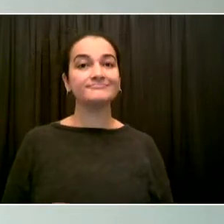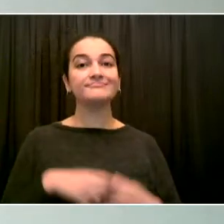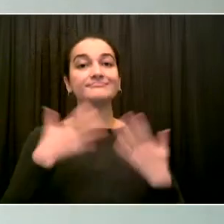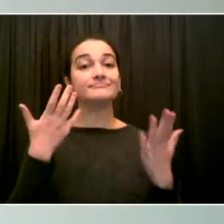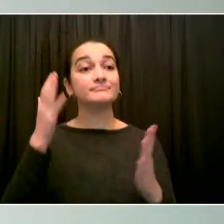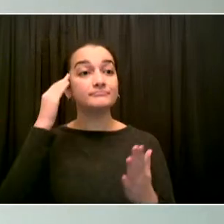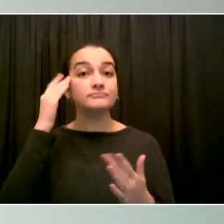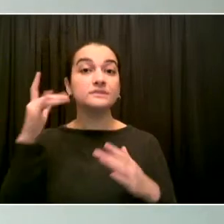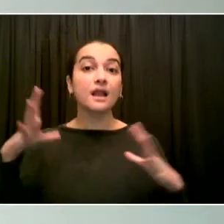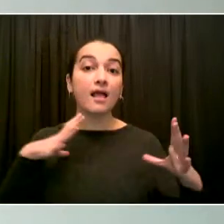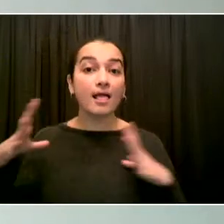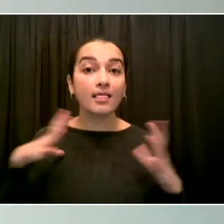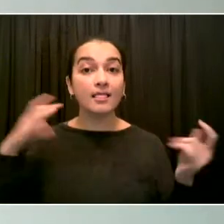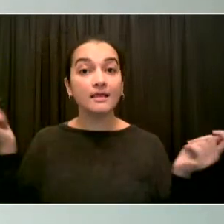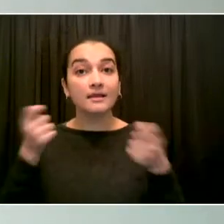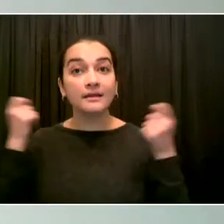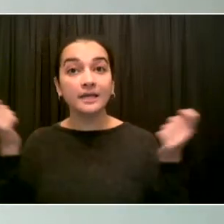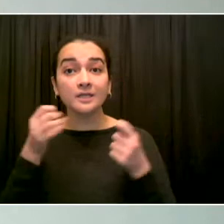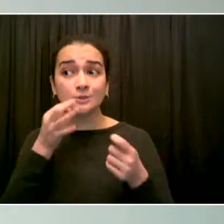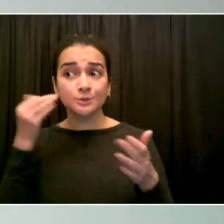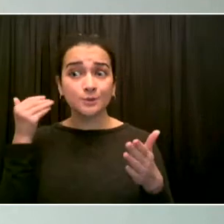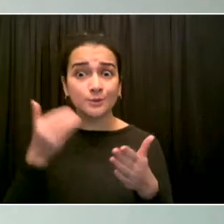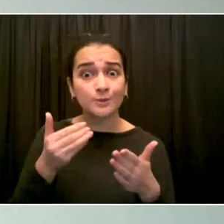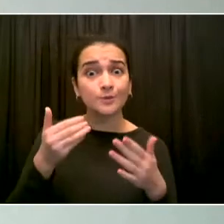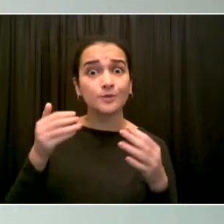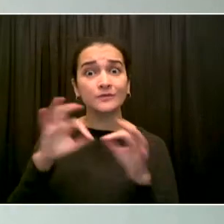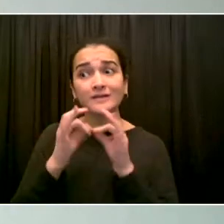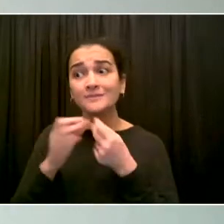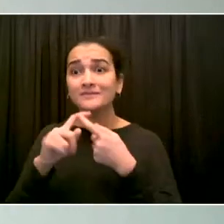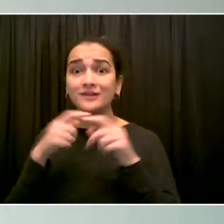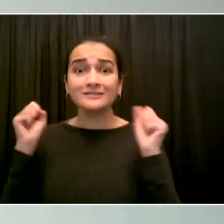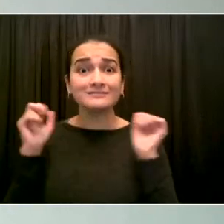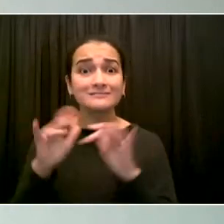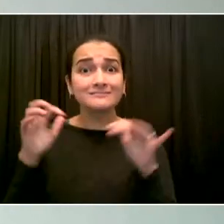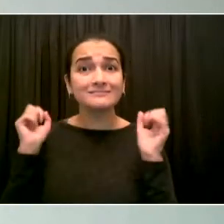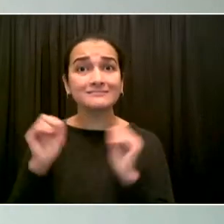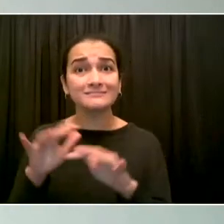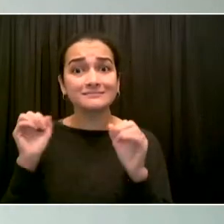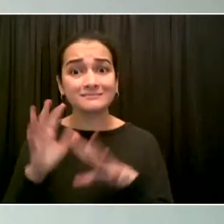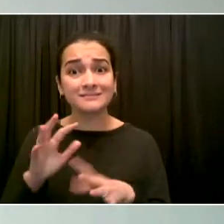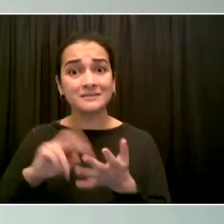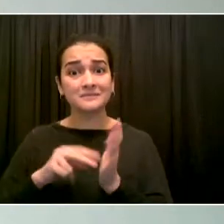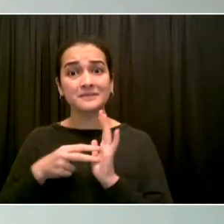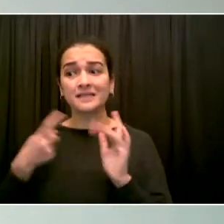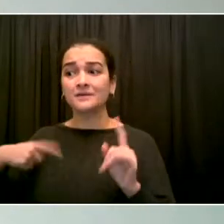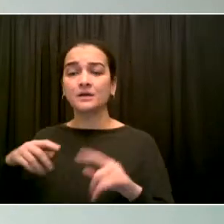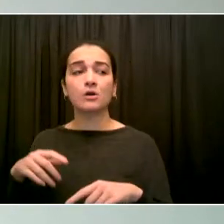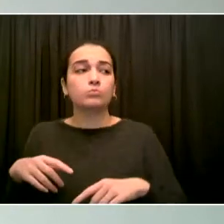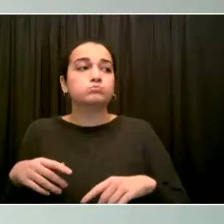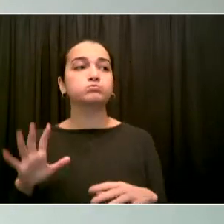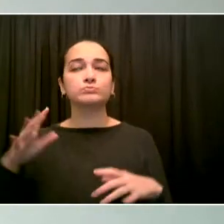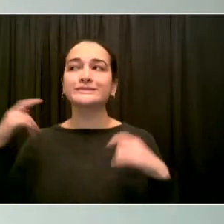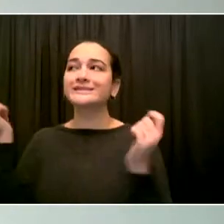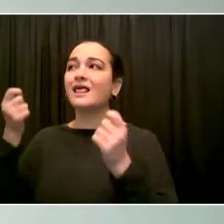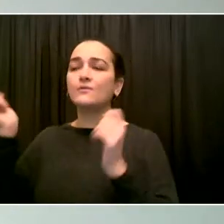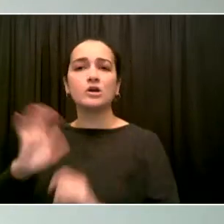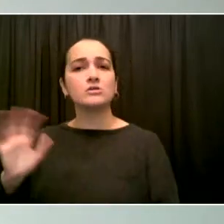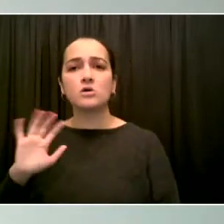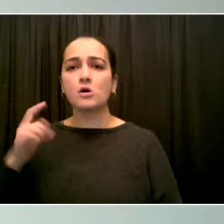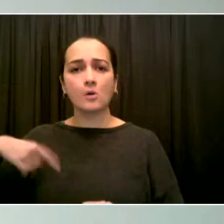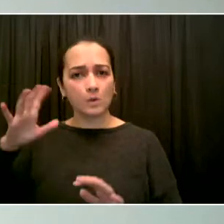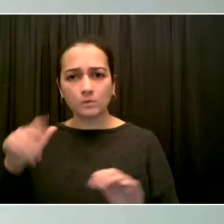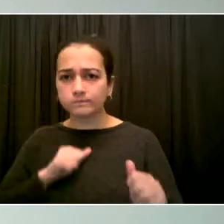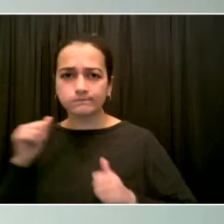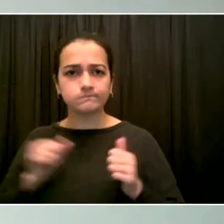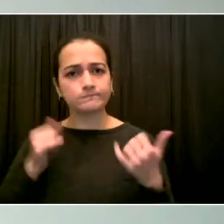York, and we can't stop. We have to make sure that we know that the CDC and Dr. Long and the mayor, they're all urging us to